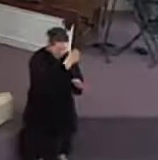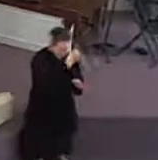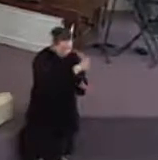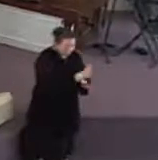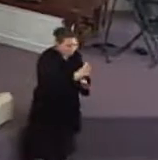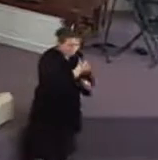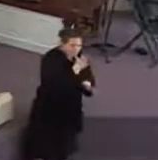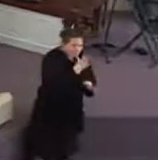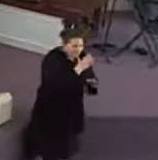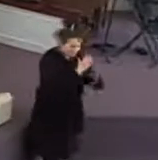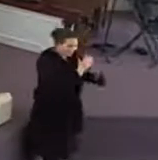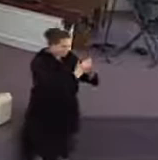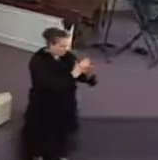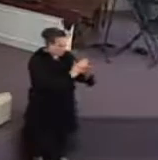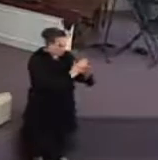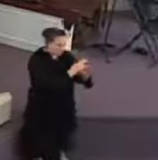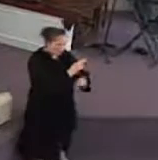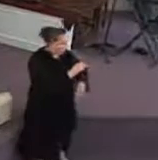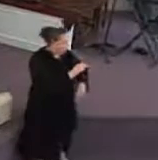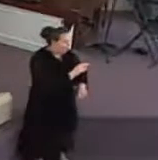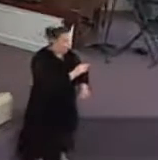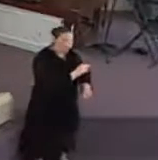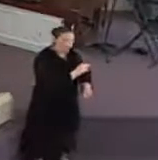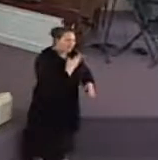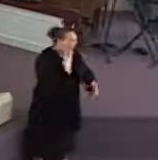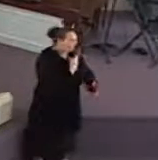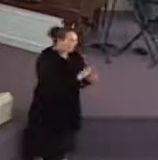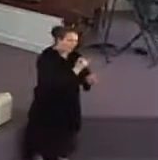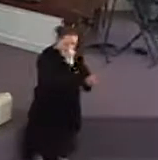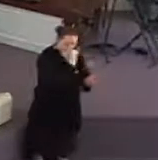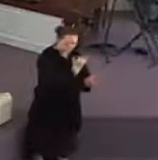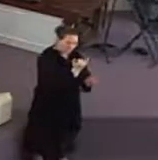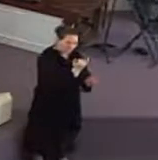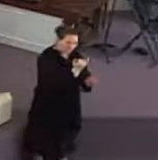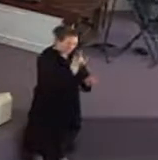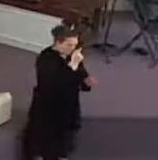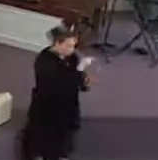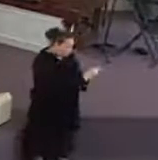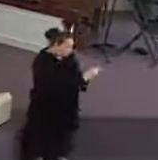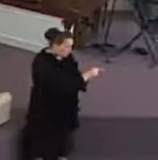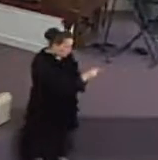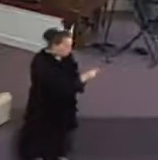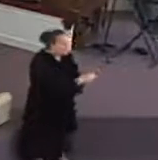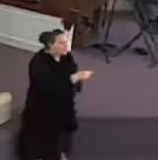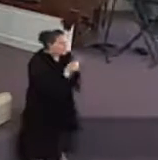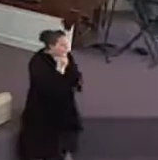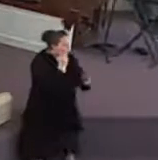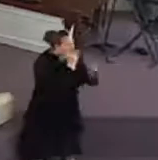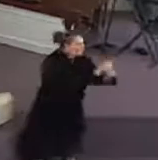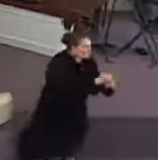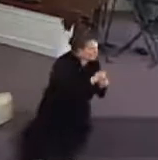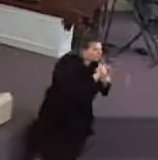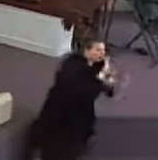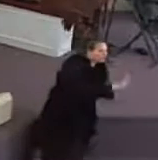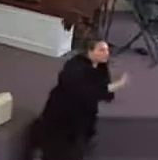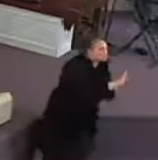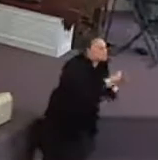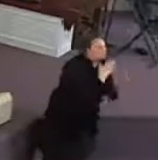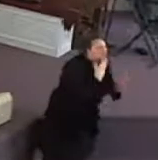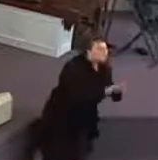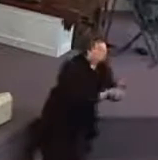in the way and says, I don't think that this is a good ideal for you, they're looking out for your welfare. They're looking out for your